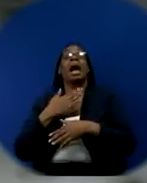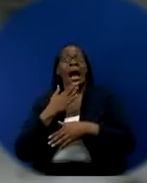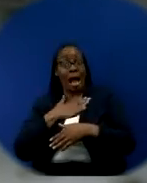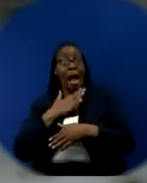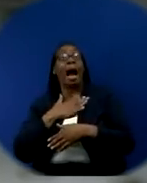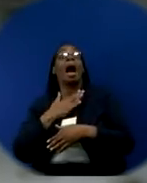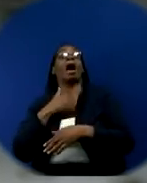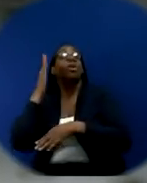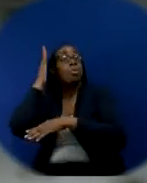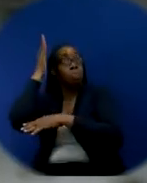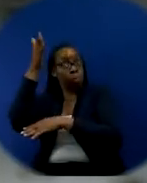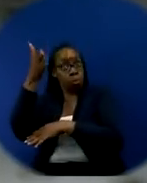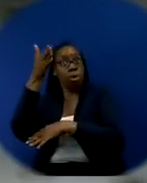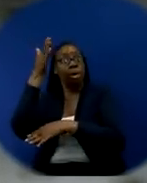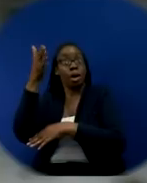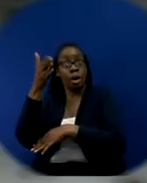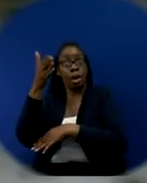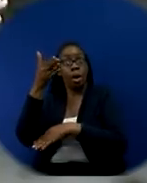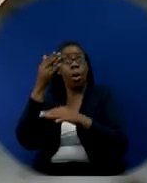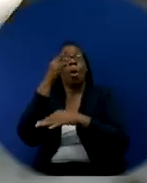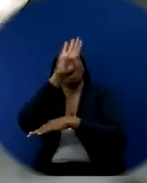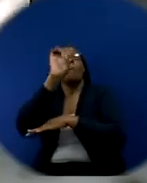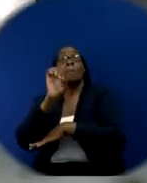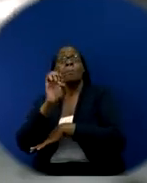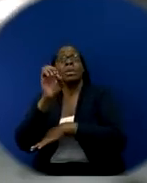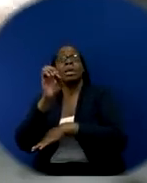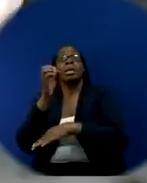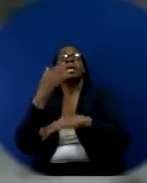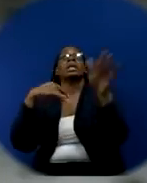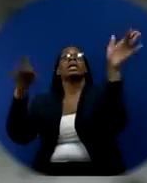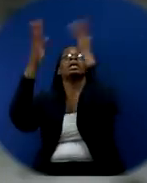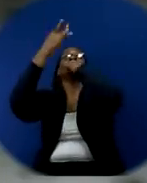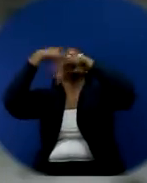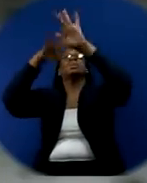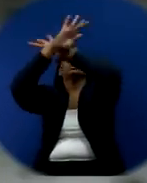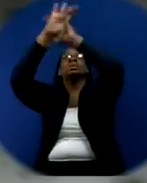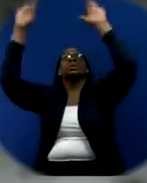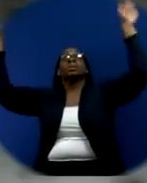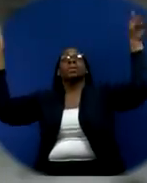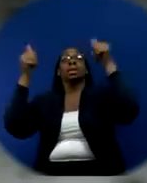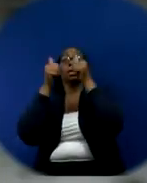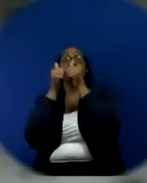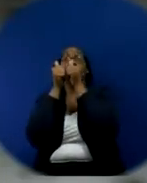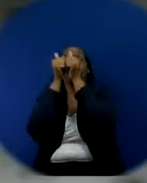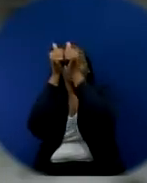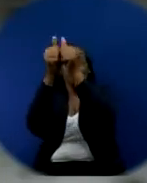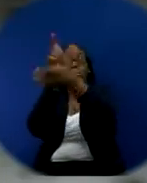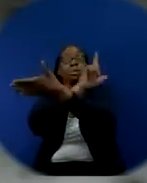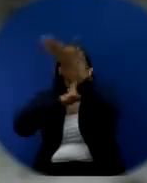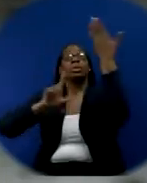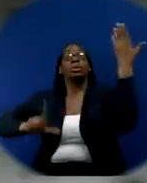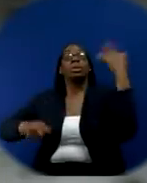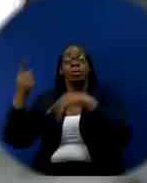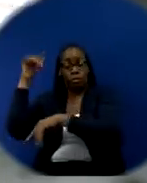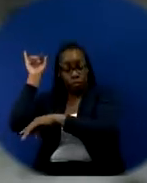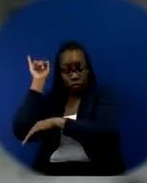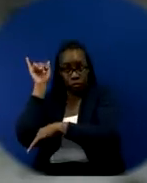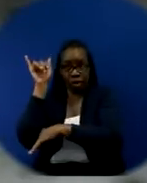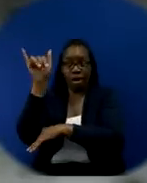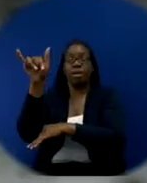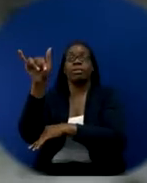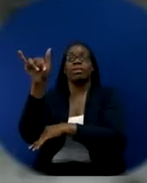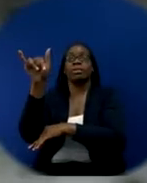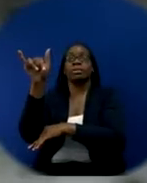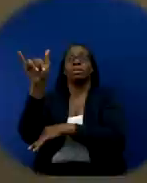and I will dwell in the house of the Lord forever.